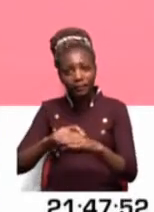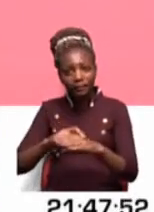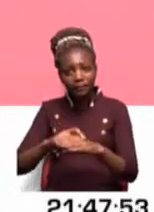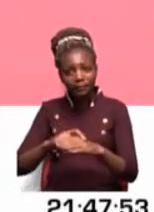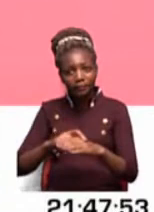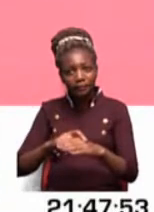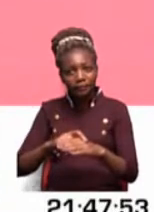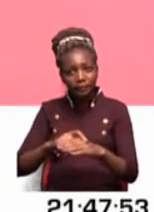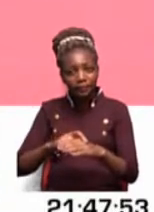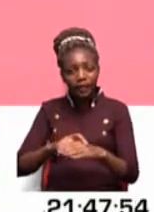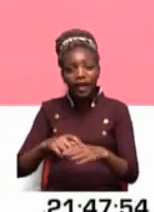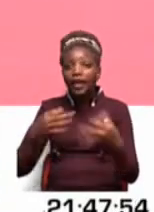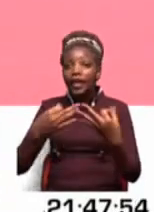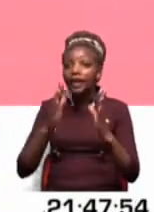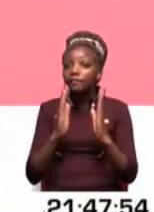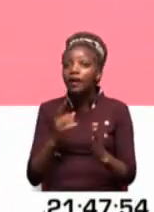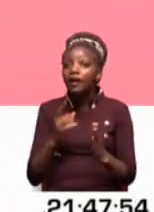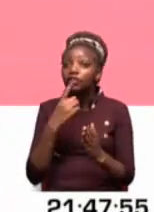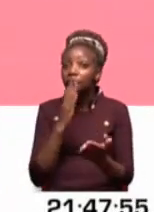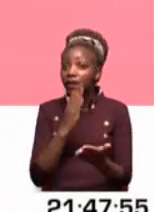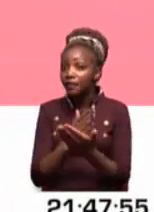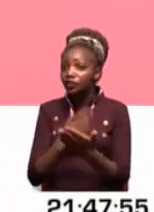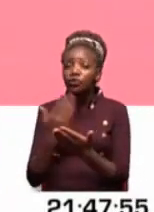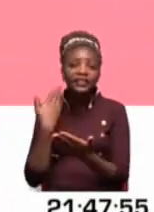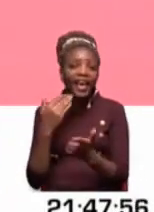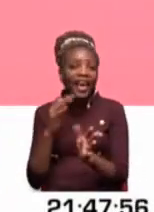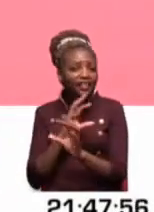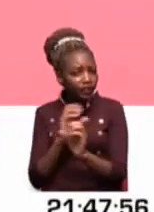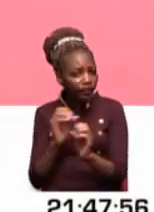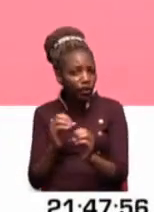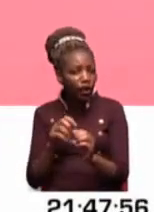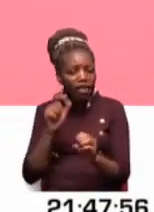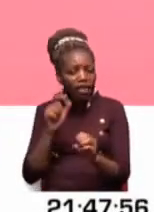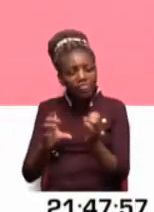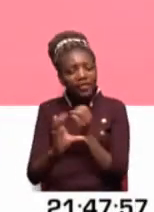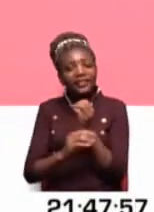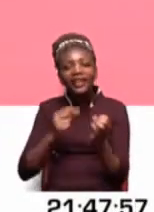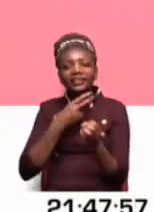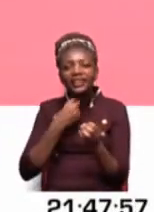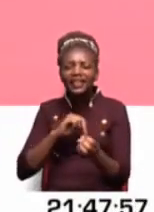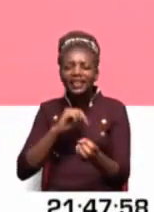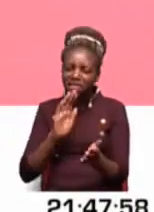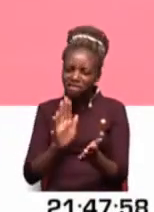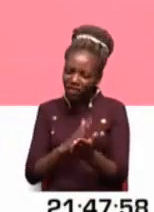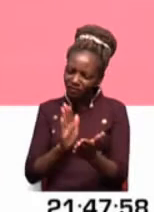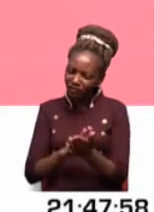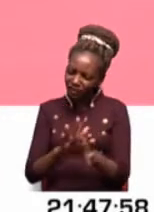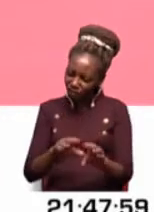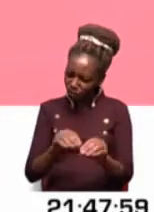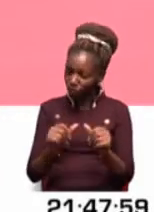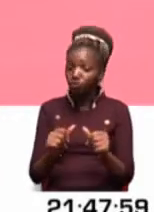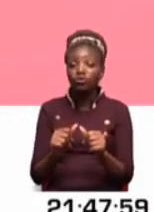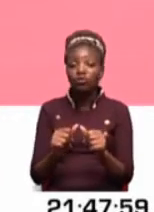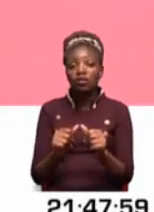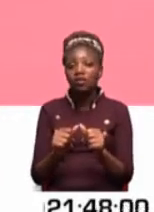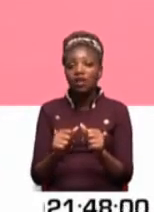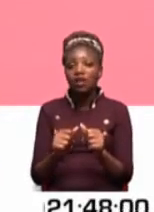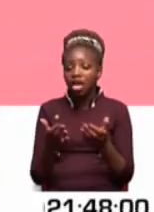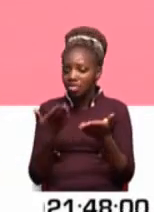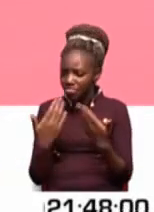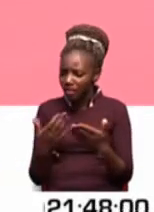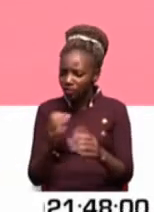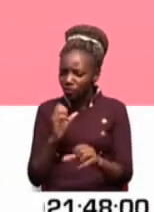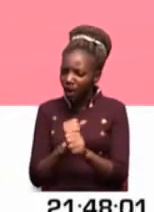that they hate you. This country, Abubakar, needs urgent solutions. These things need to happen yesterday. Things are not working and